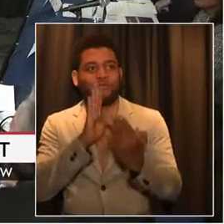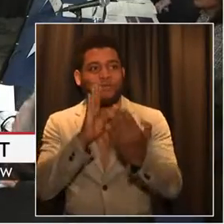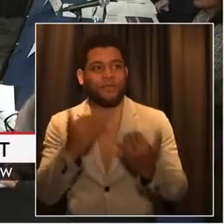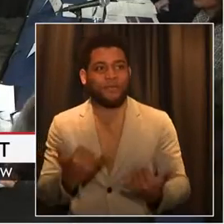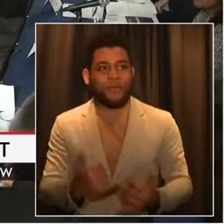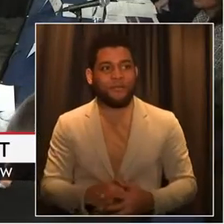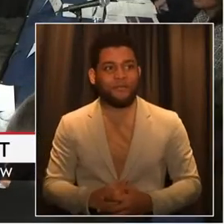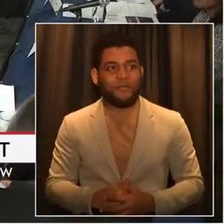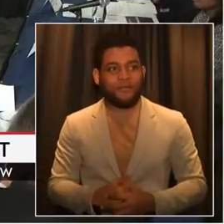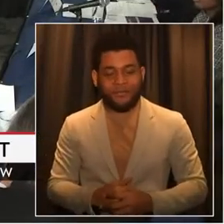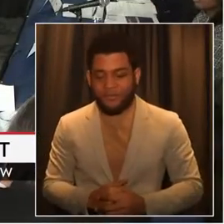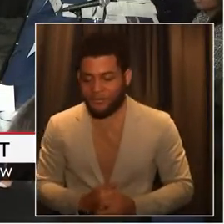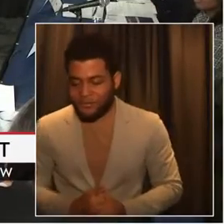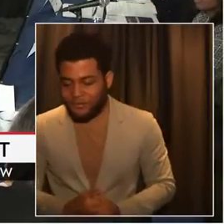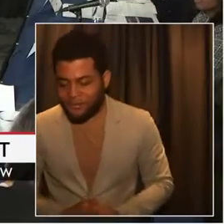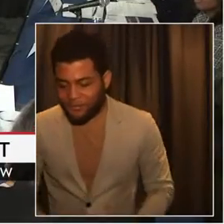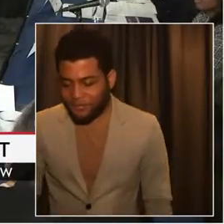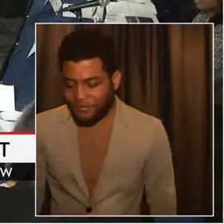Councilmember McDuffie, you wanted to say something?